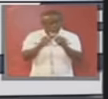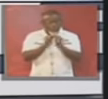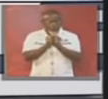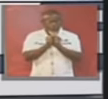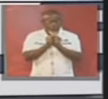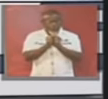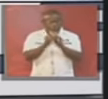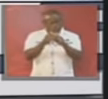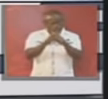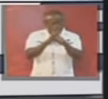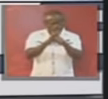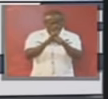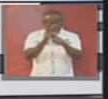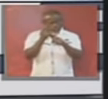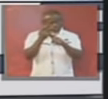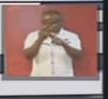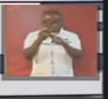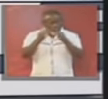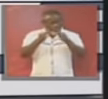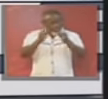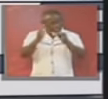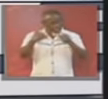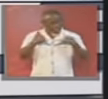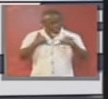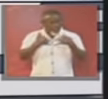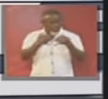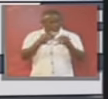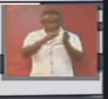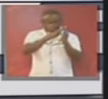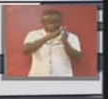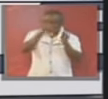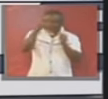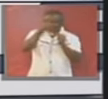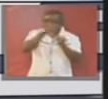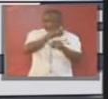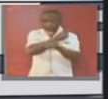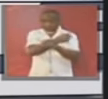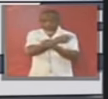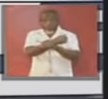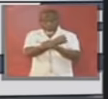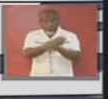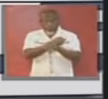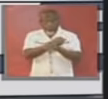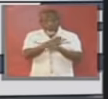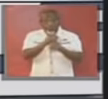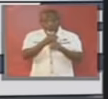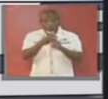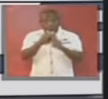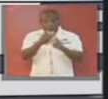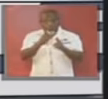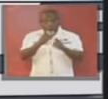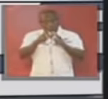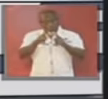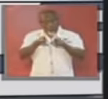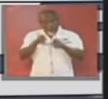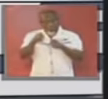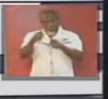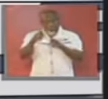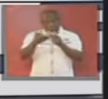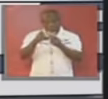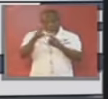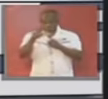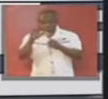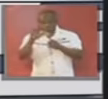of hospital beds for persons, for that 5 plus 15, 20% of persons who require a high dependency unit and ICU